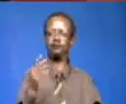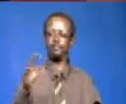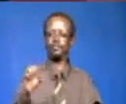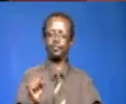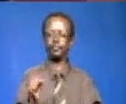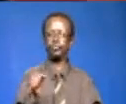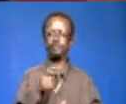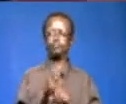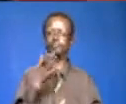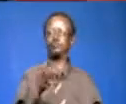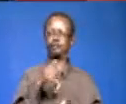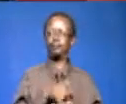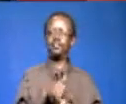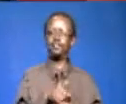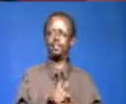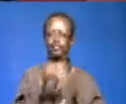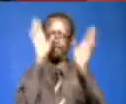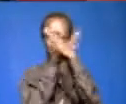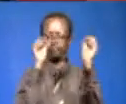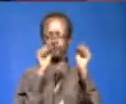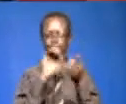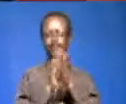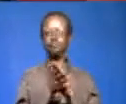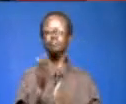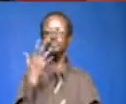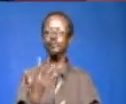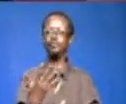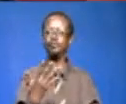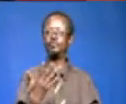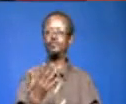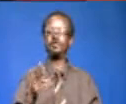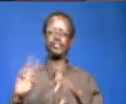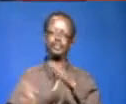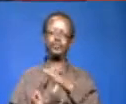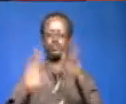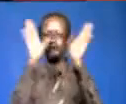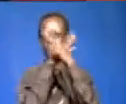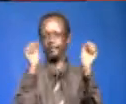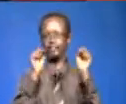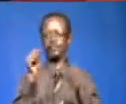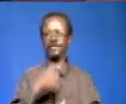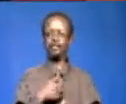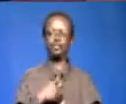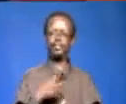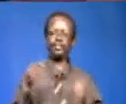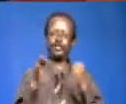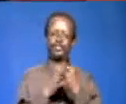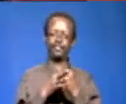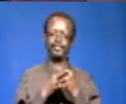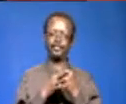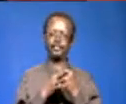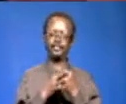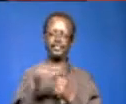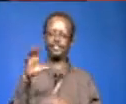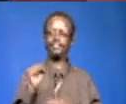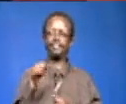president, there are five in the cabinet. The region where the deputy president comes from have eight ministers, Madam Speaker. Including him, there are